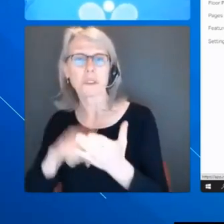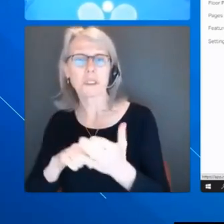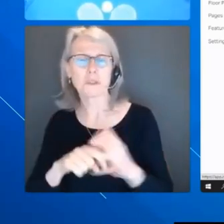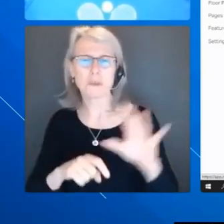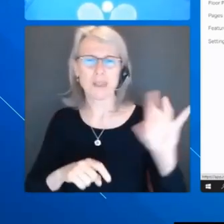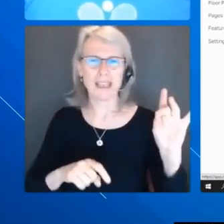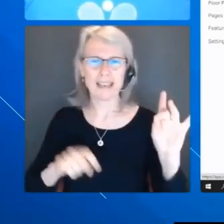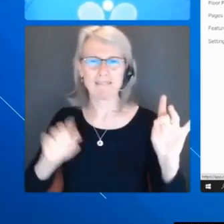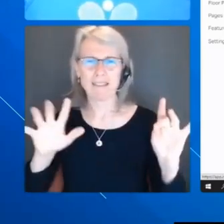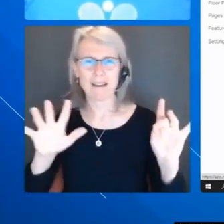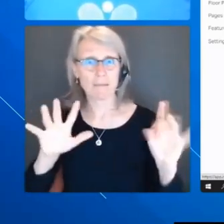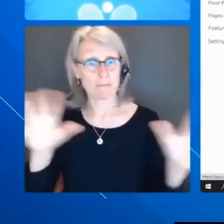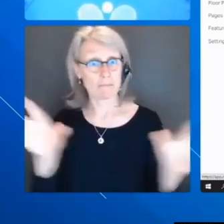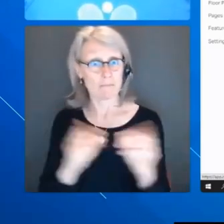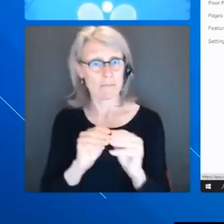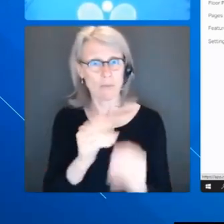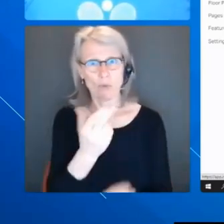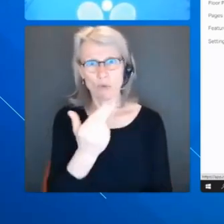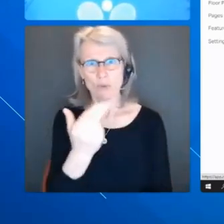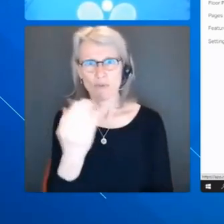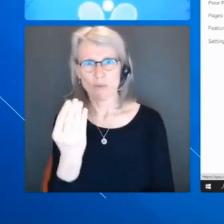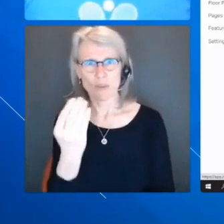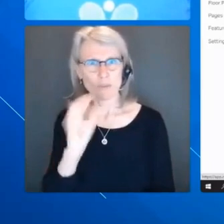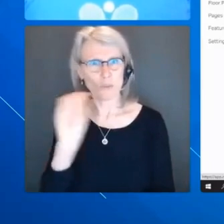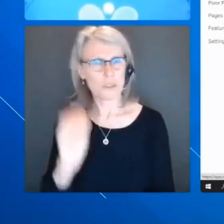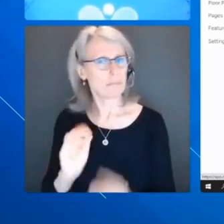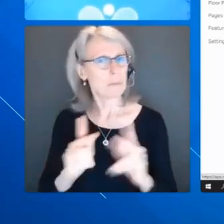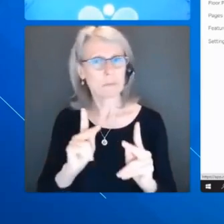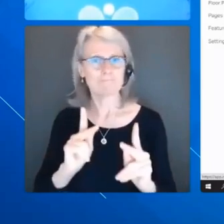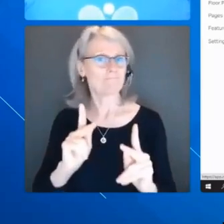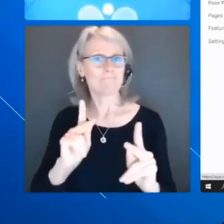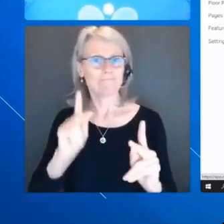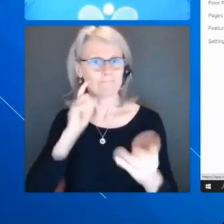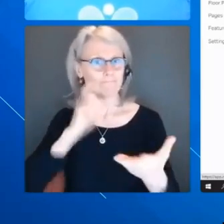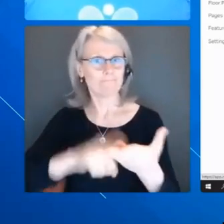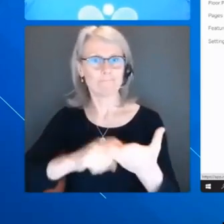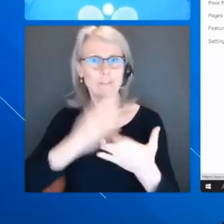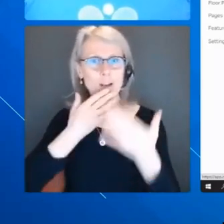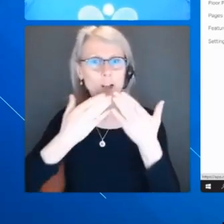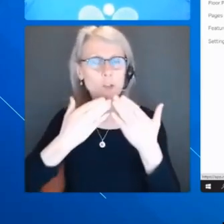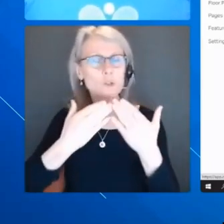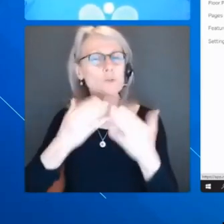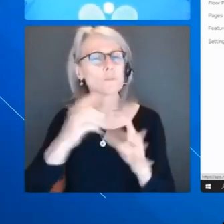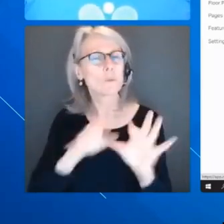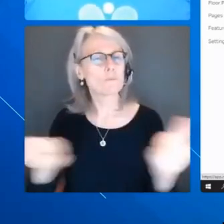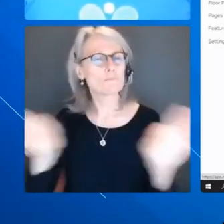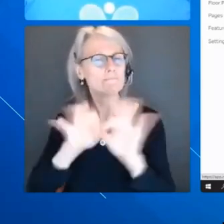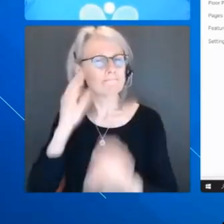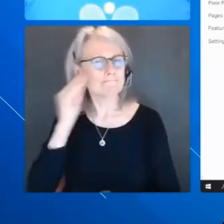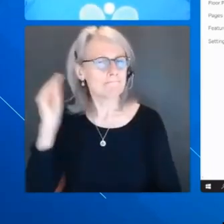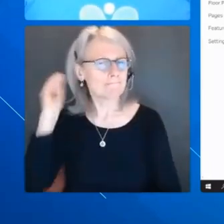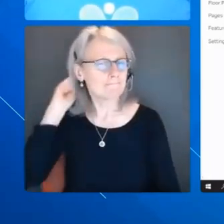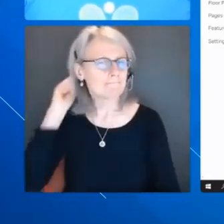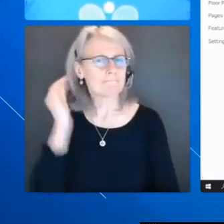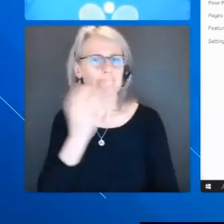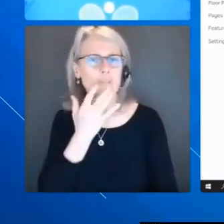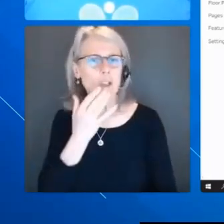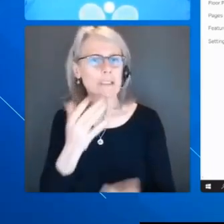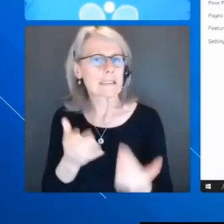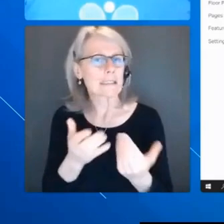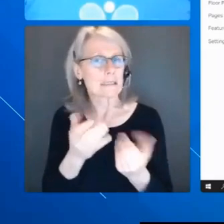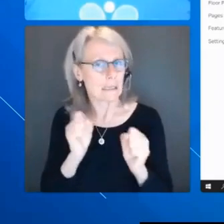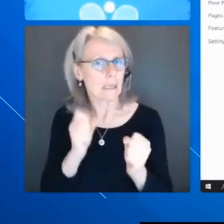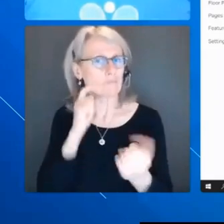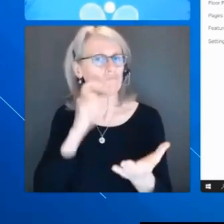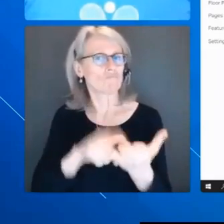to 14% of potential attendees. So you do want to make sure that you're always thinking of that theming and branding. You can